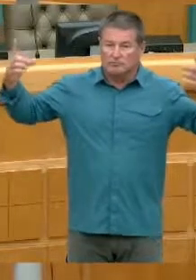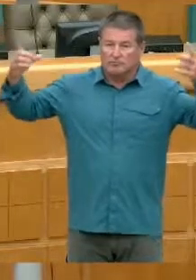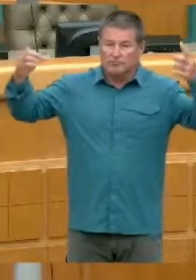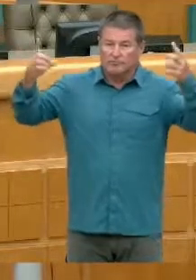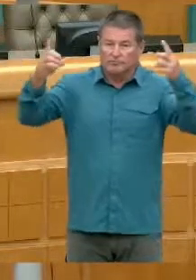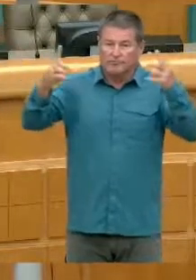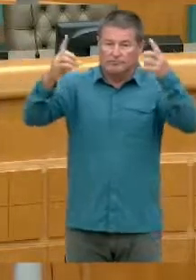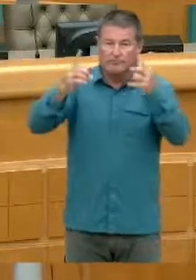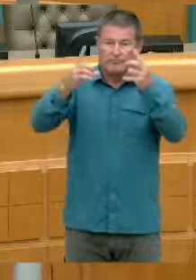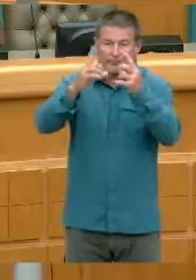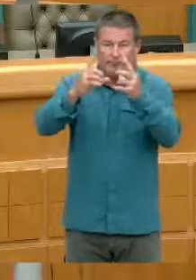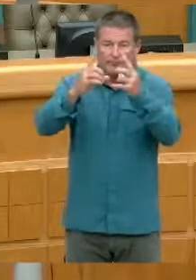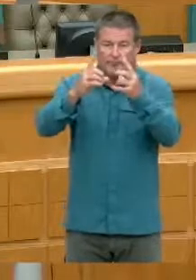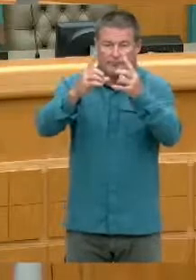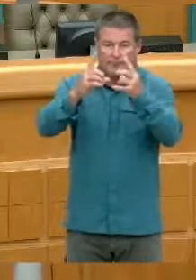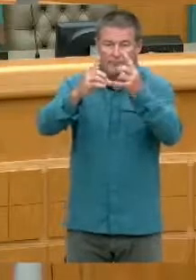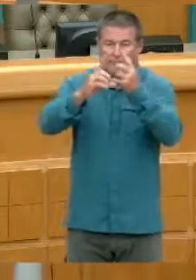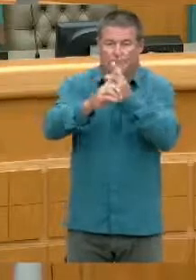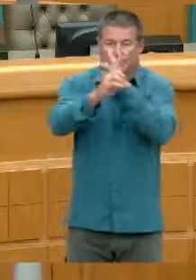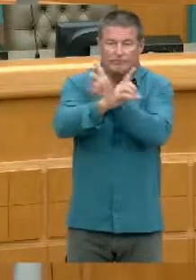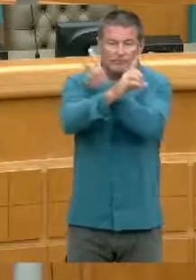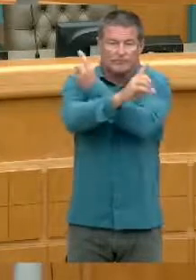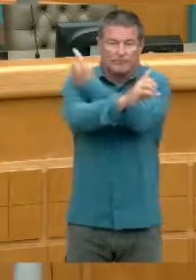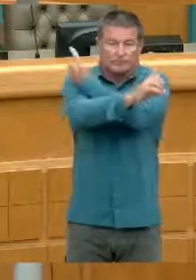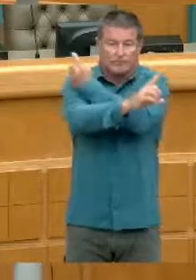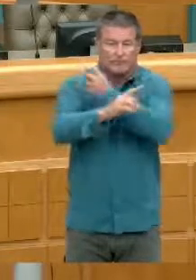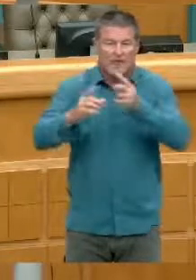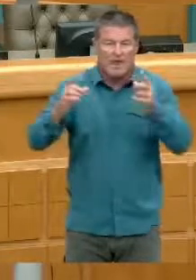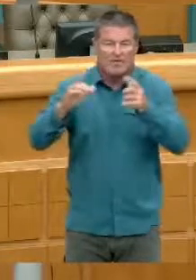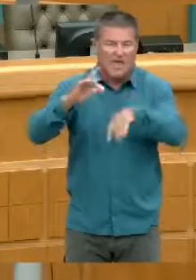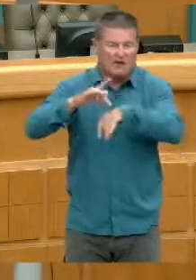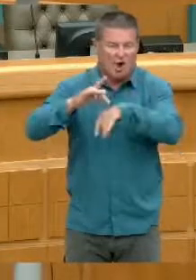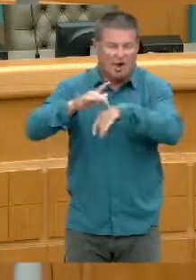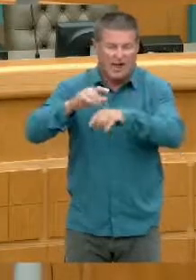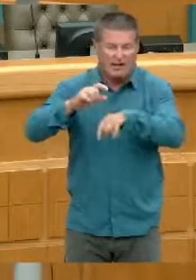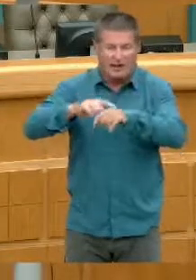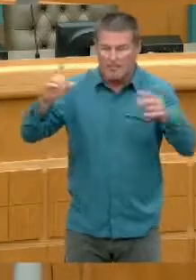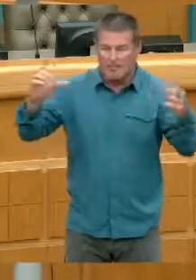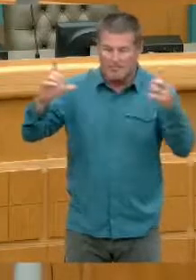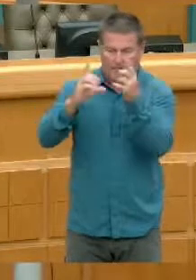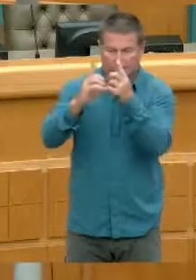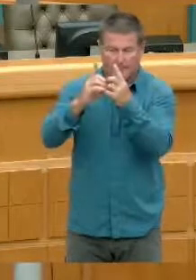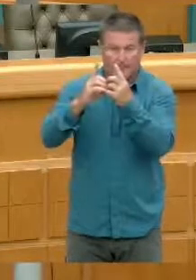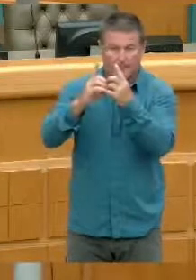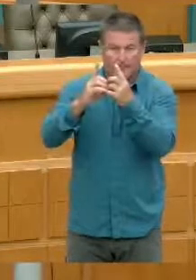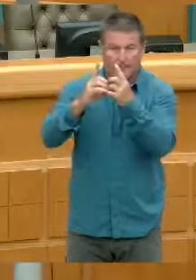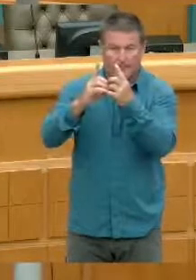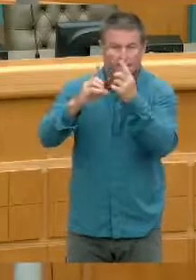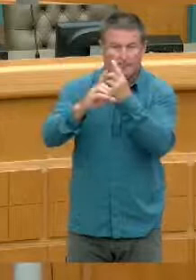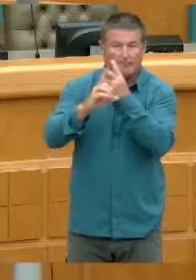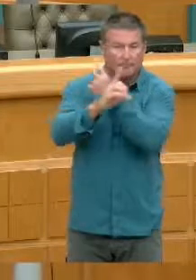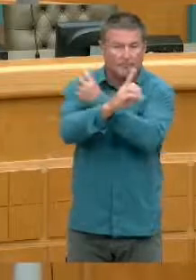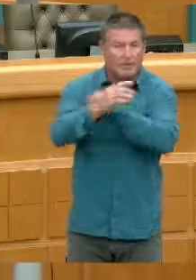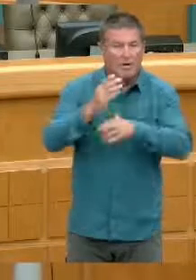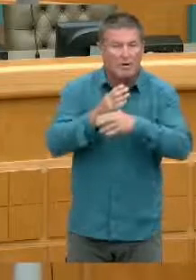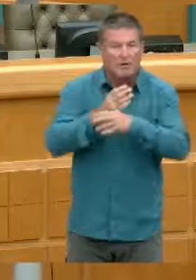contact or less than 6 feet difference between the people that have those devices. And this has bottomed out right